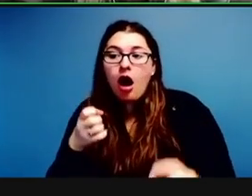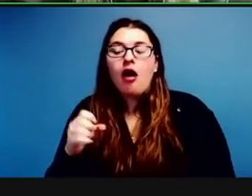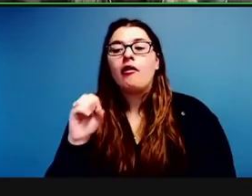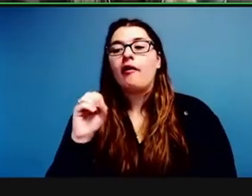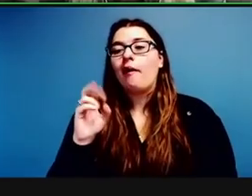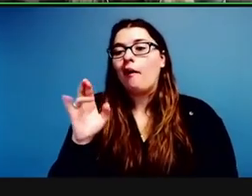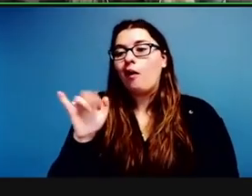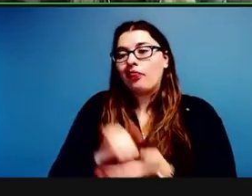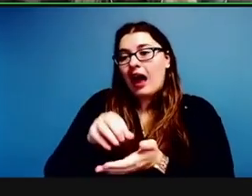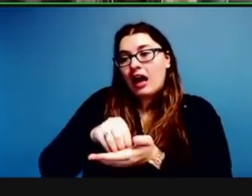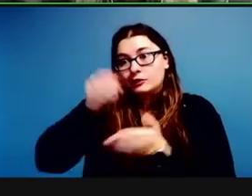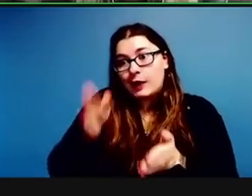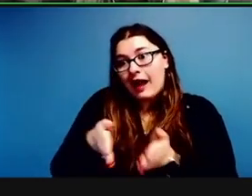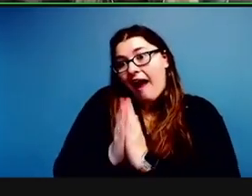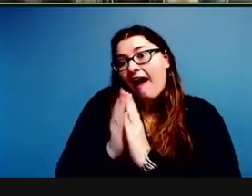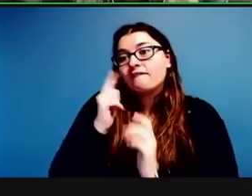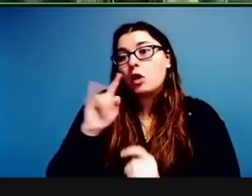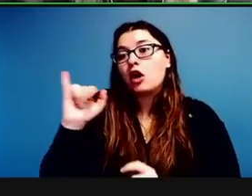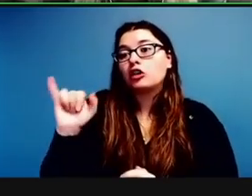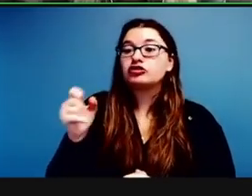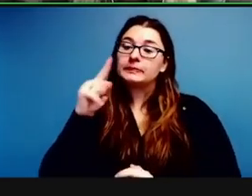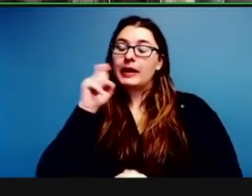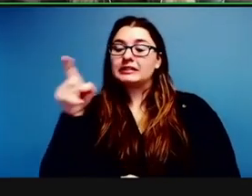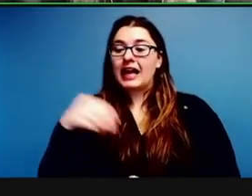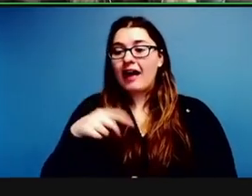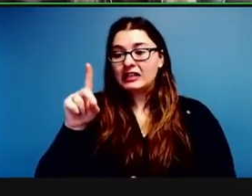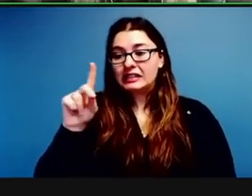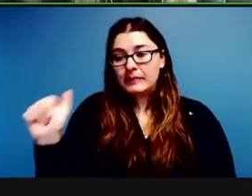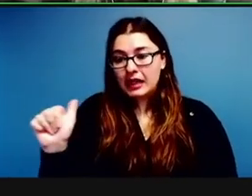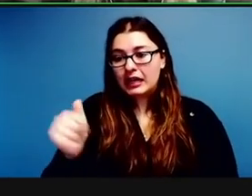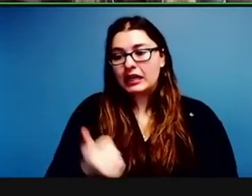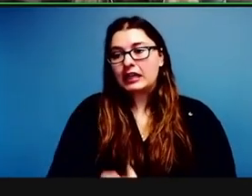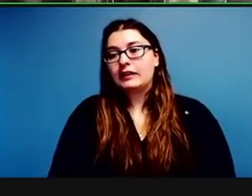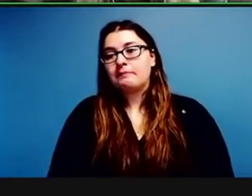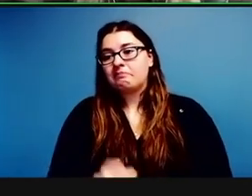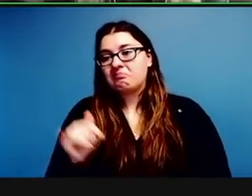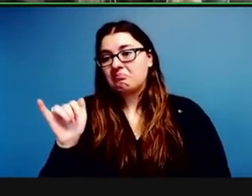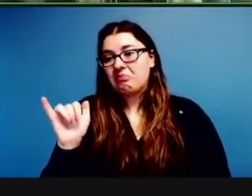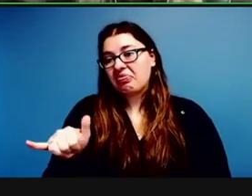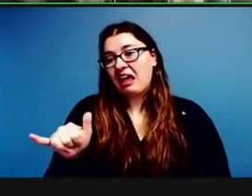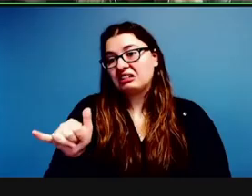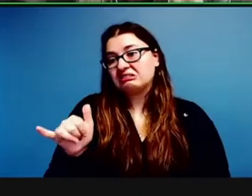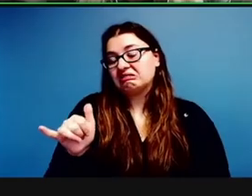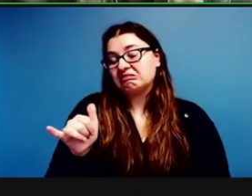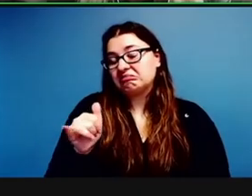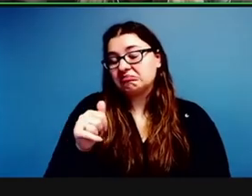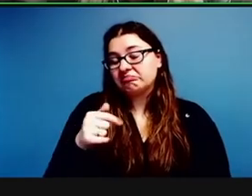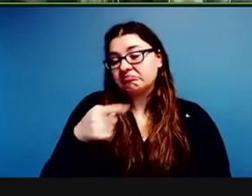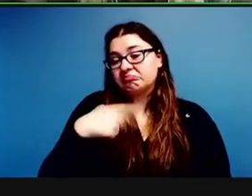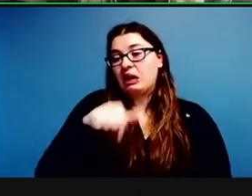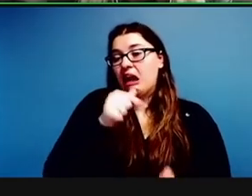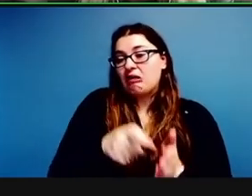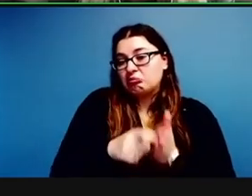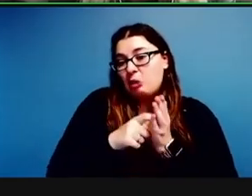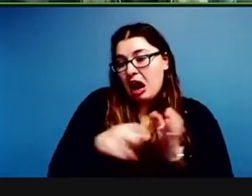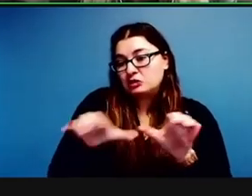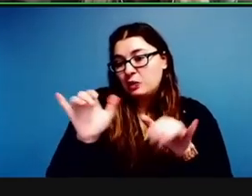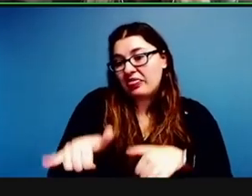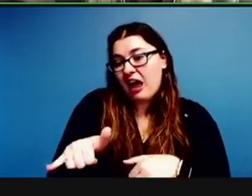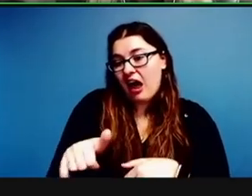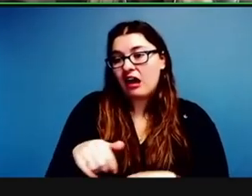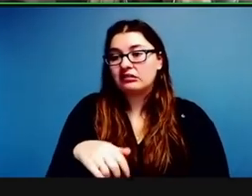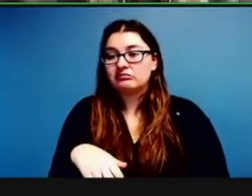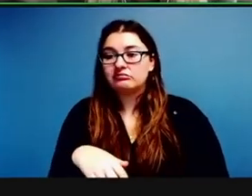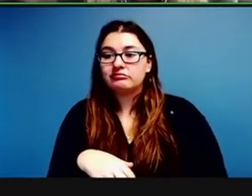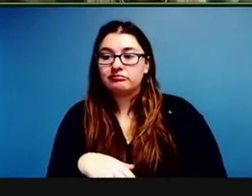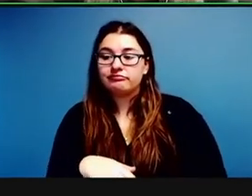that the student asks for just because they have a disability. That's not what's required based on how we're interpreting